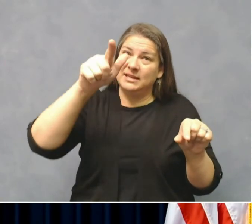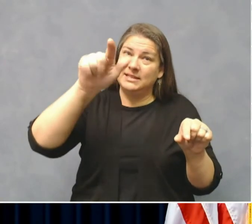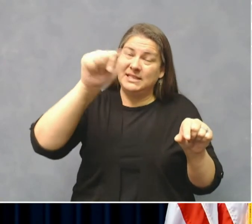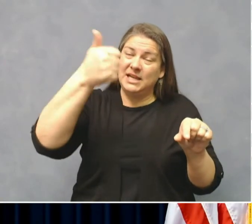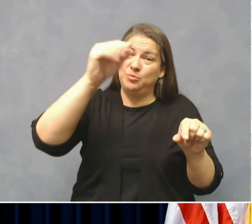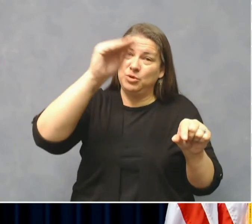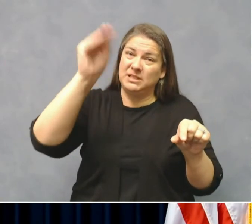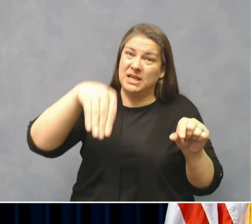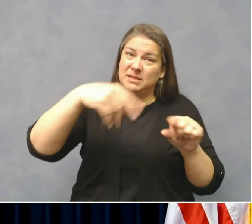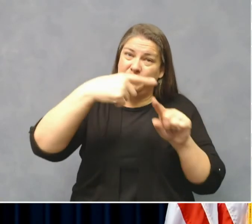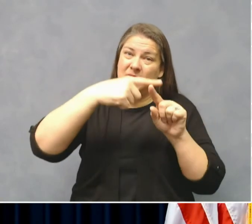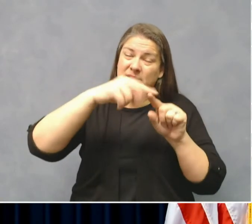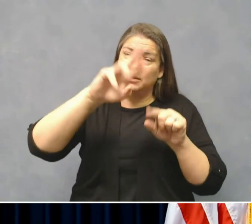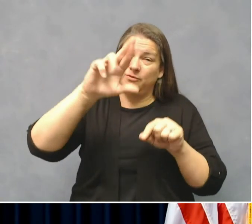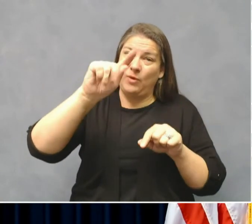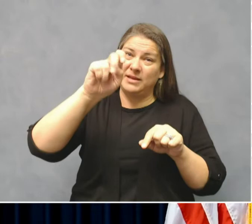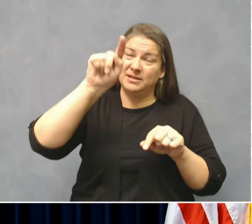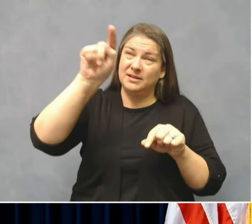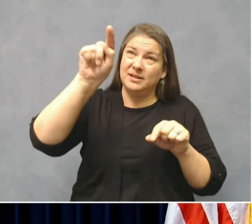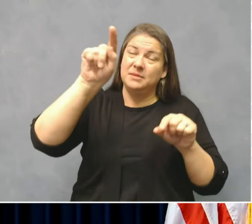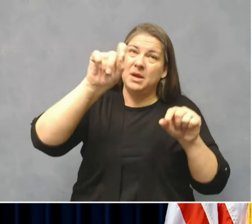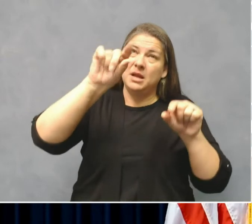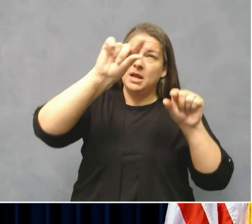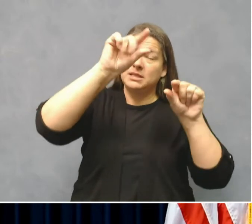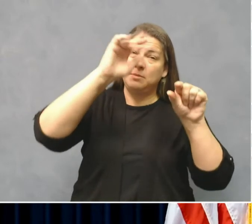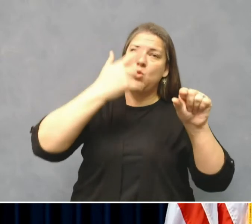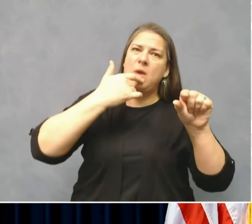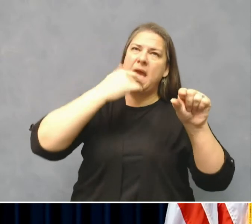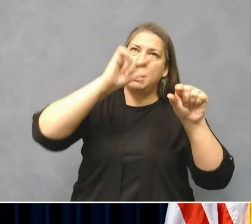and so we need